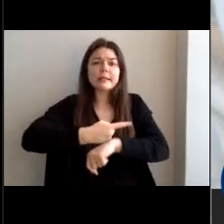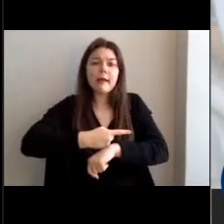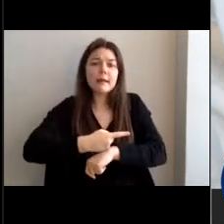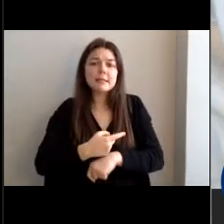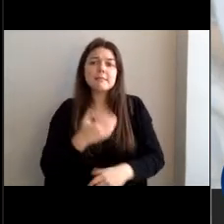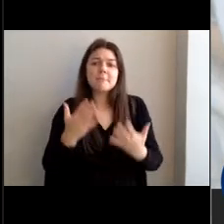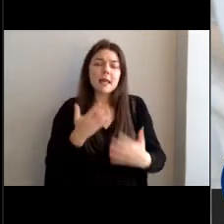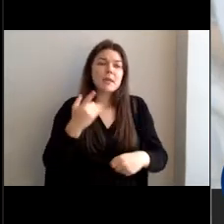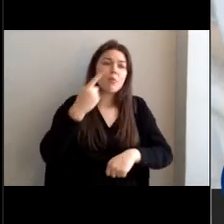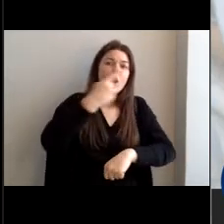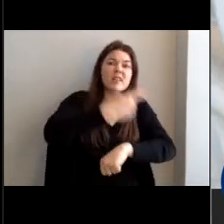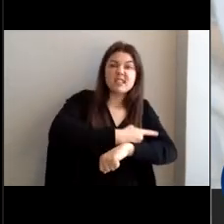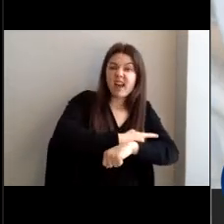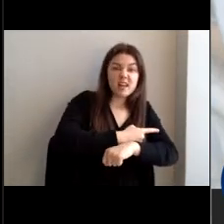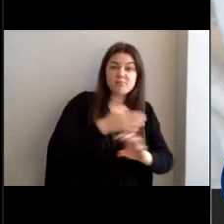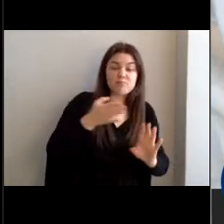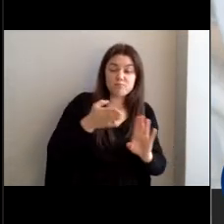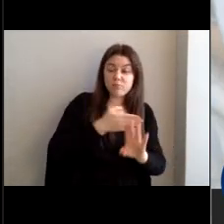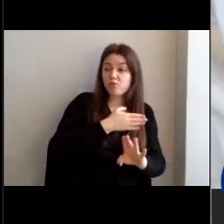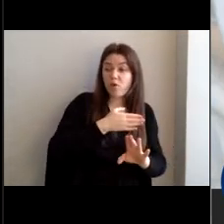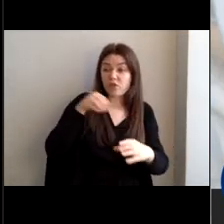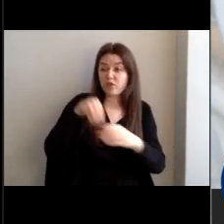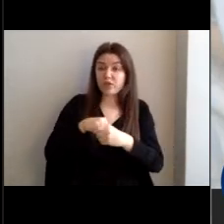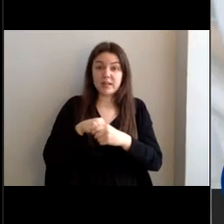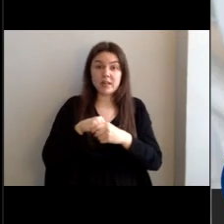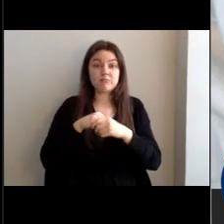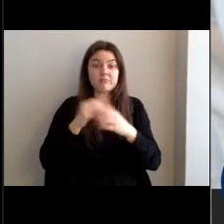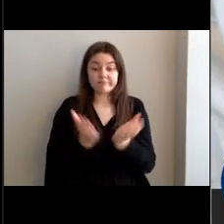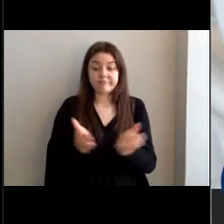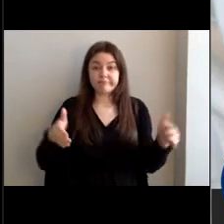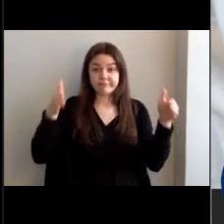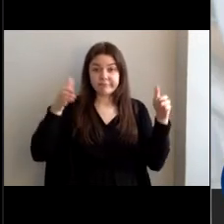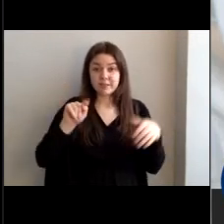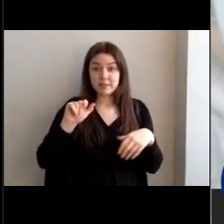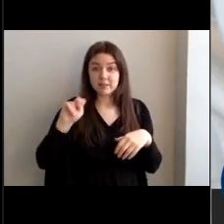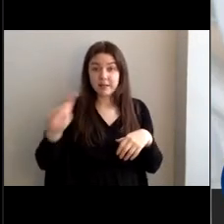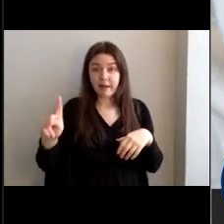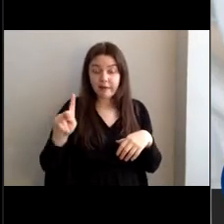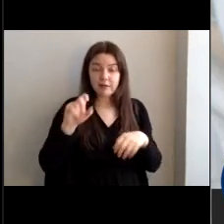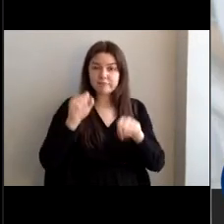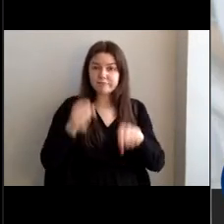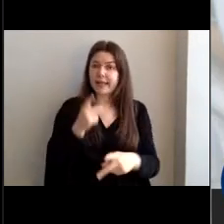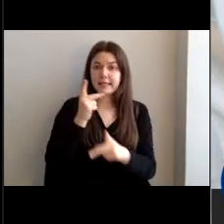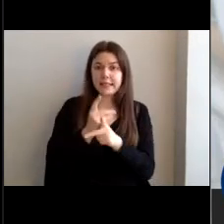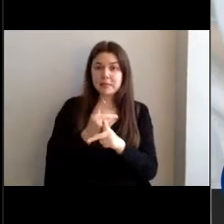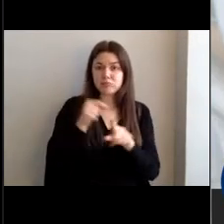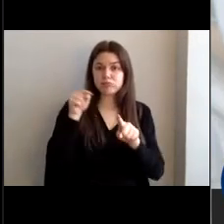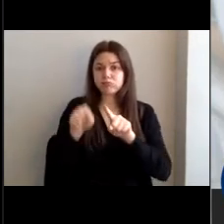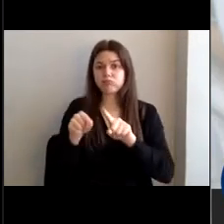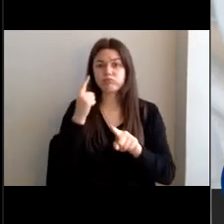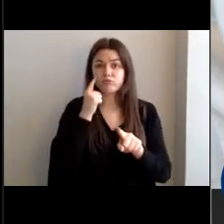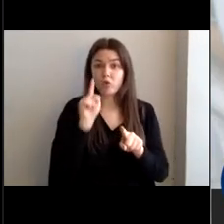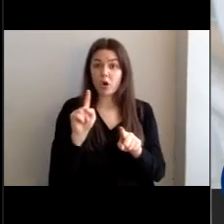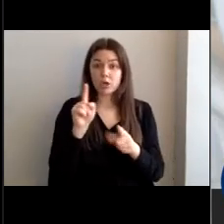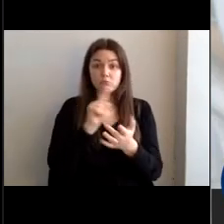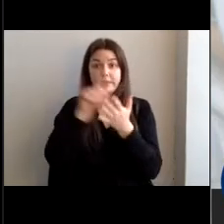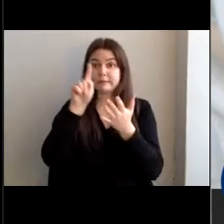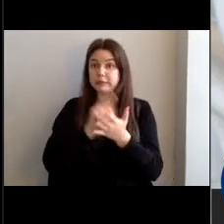maybe a day before they get inside the live holding tanks, and they can be kept in those live holding tanks for